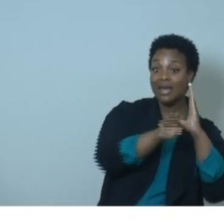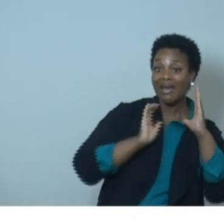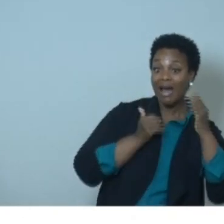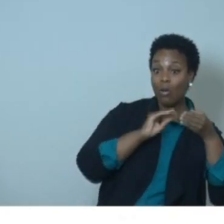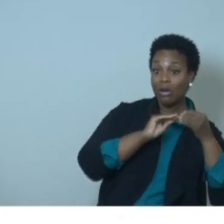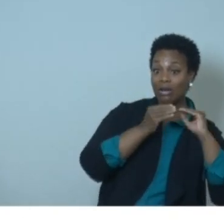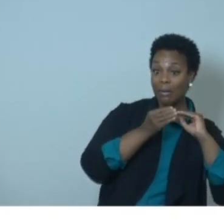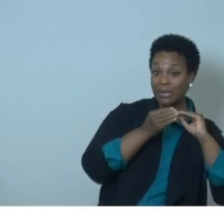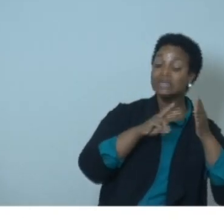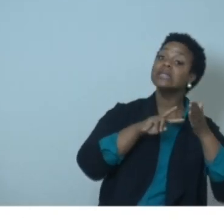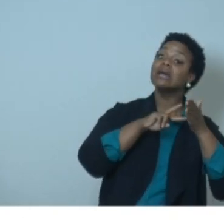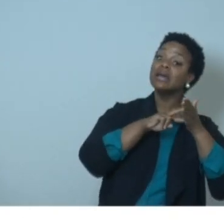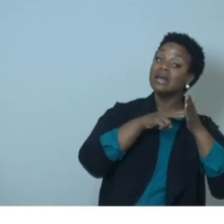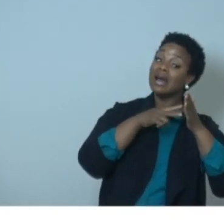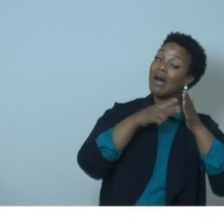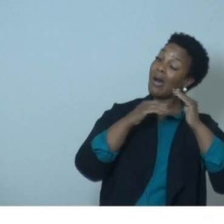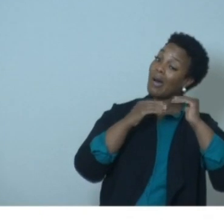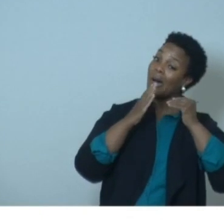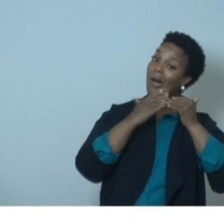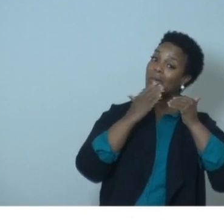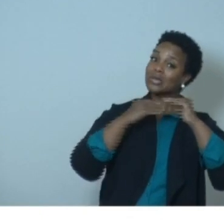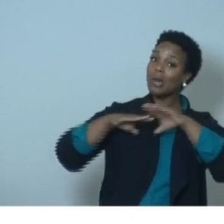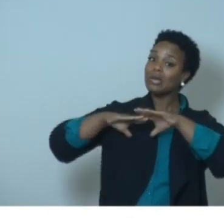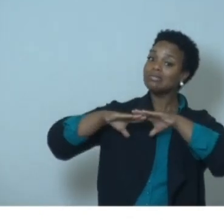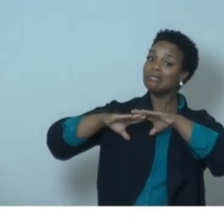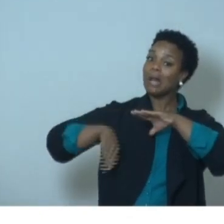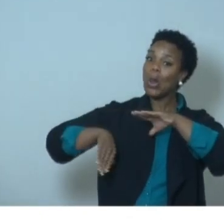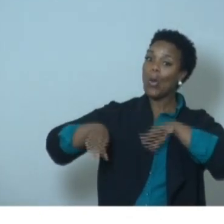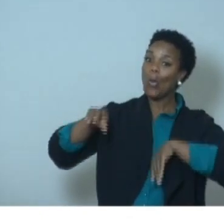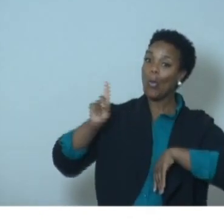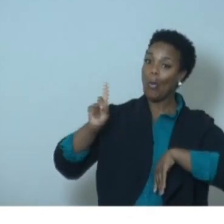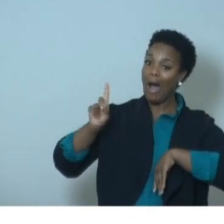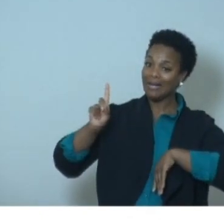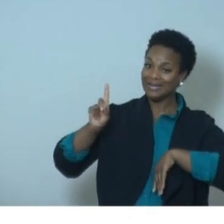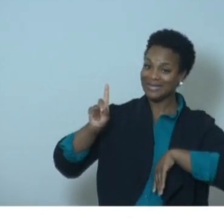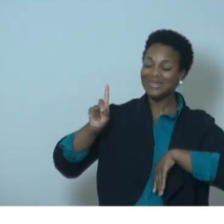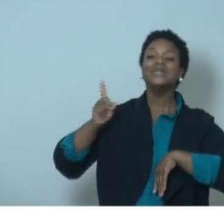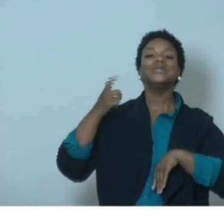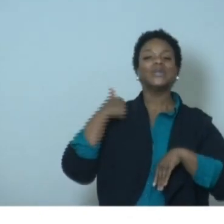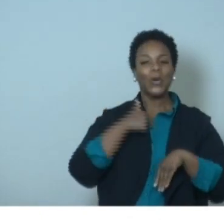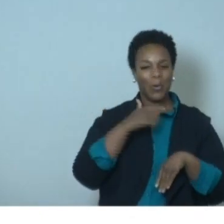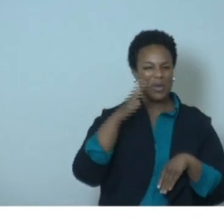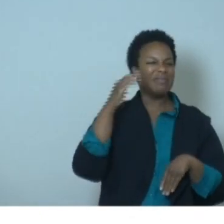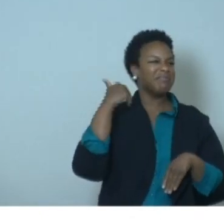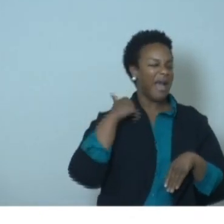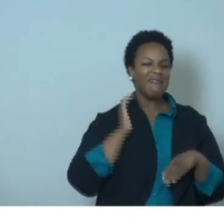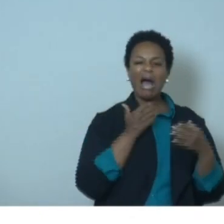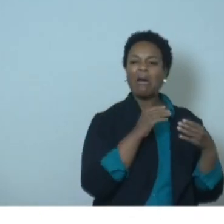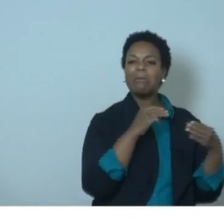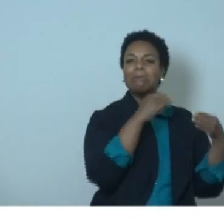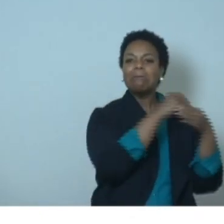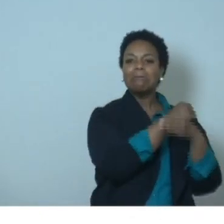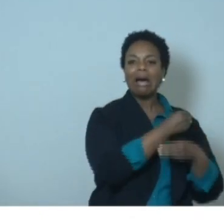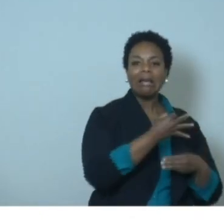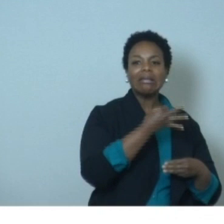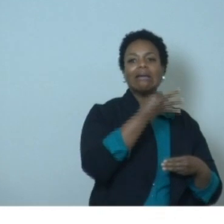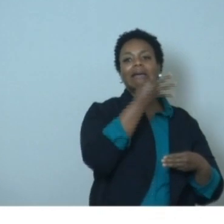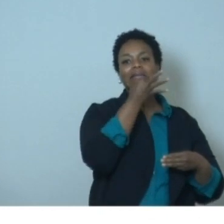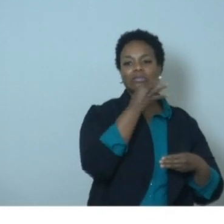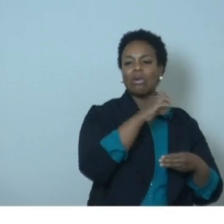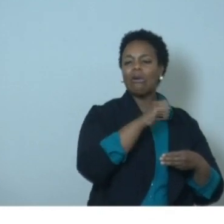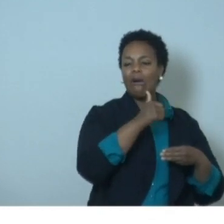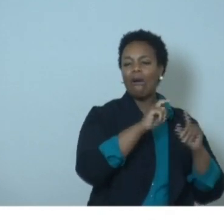headed well below 1, and so we're going to make some changes in that. We have our mathematicians and epidemiologists and others working on